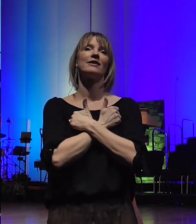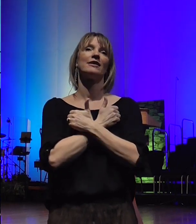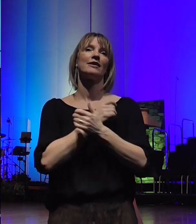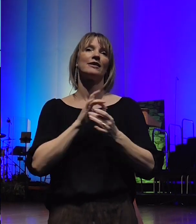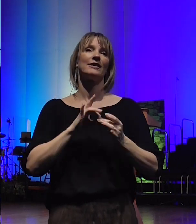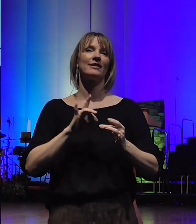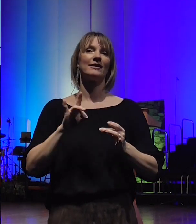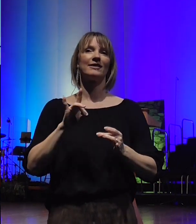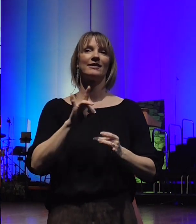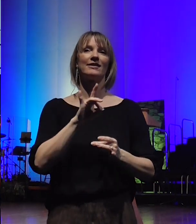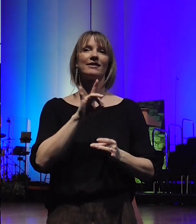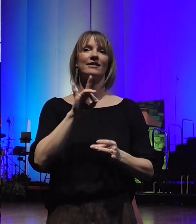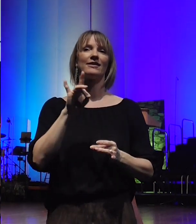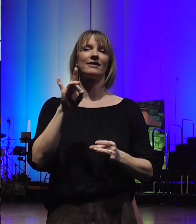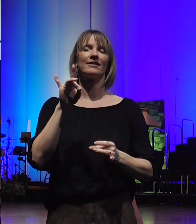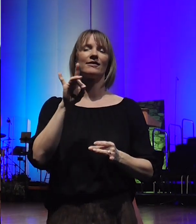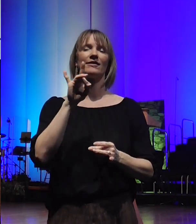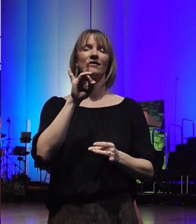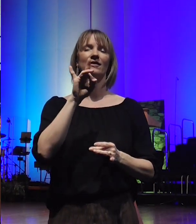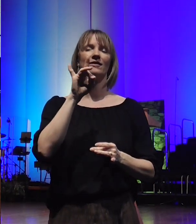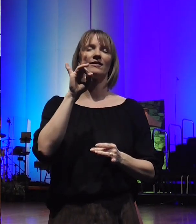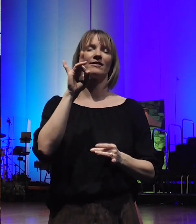Spirit,